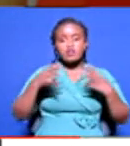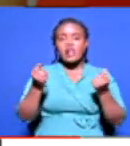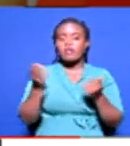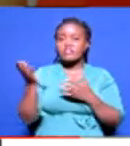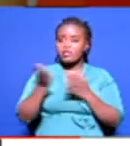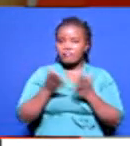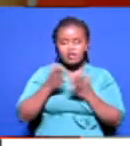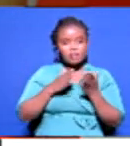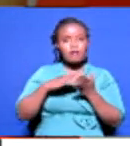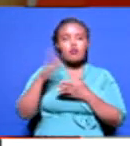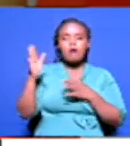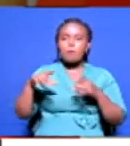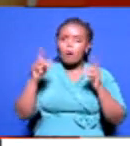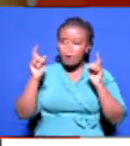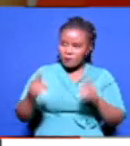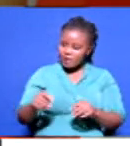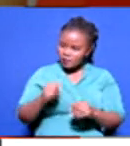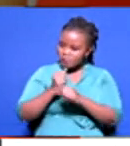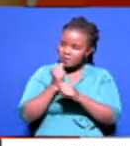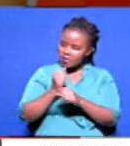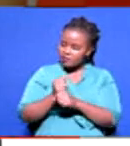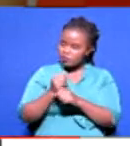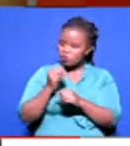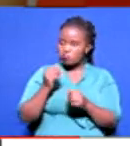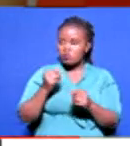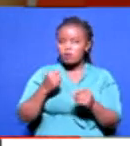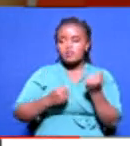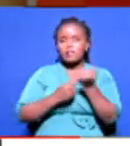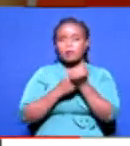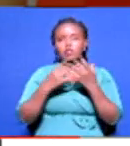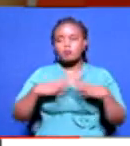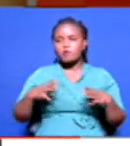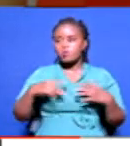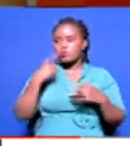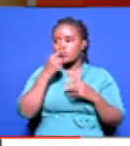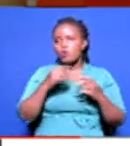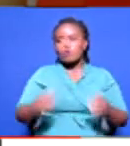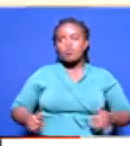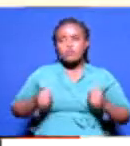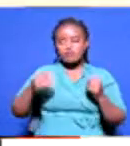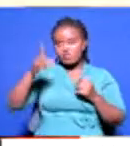to avail health coverage to those in the informal sector and remote areas.